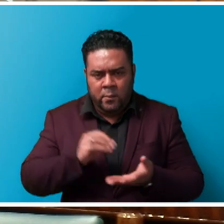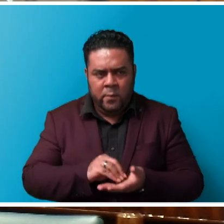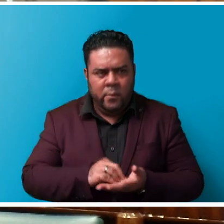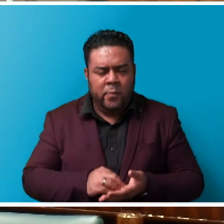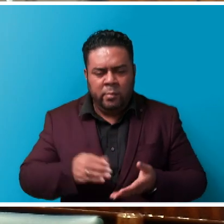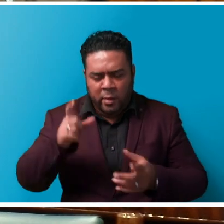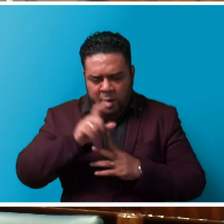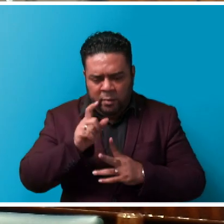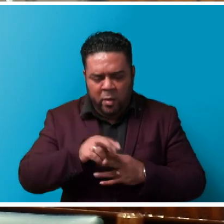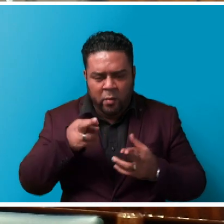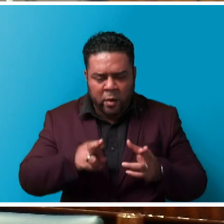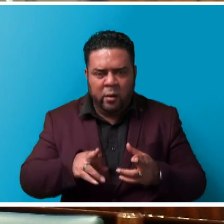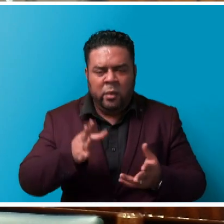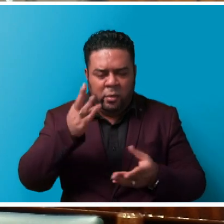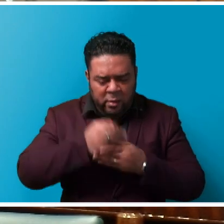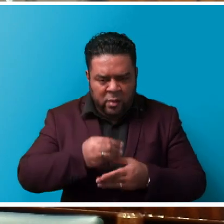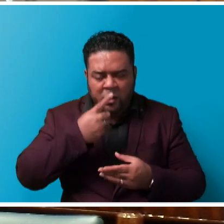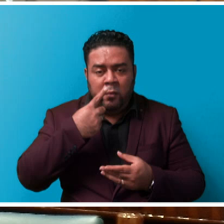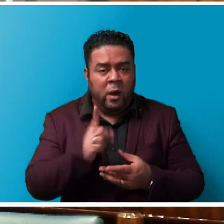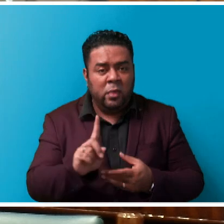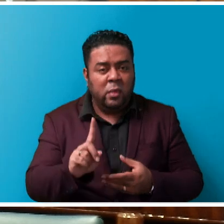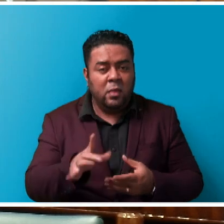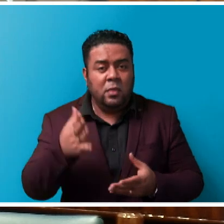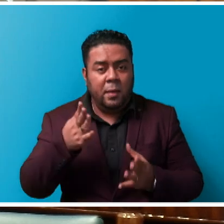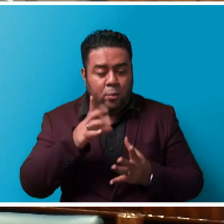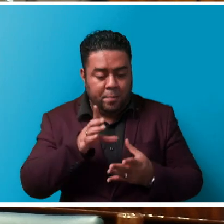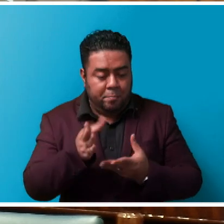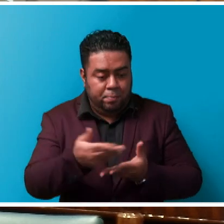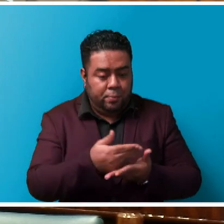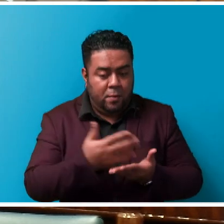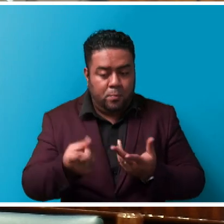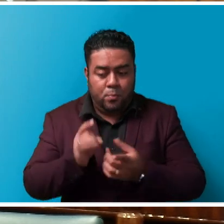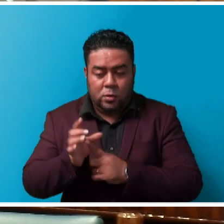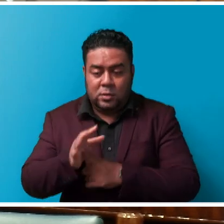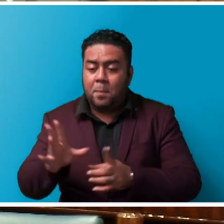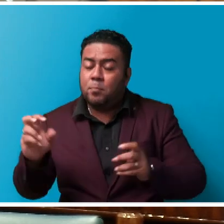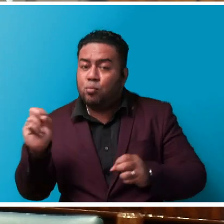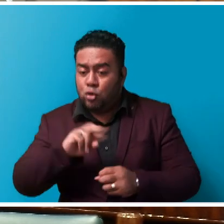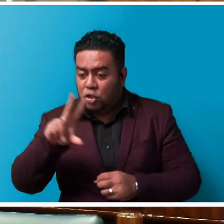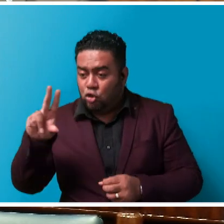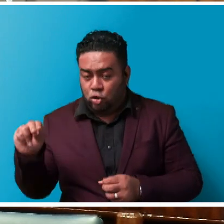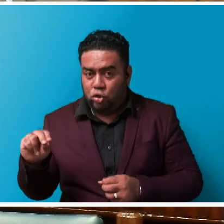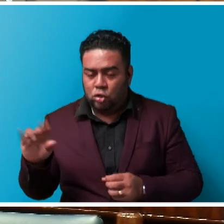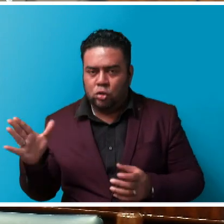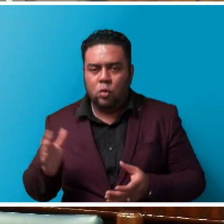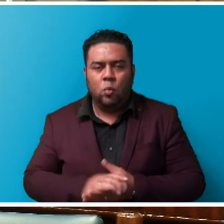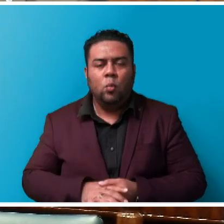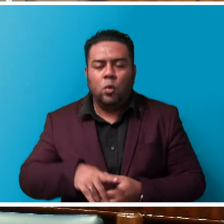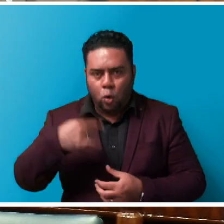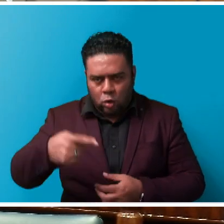road network projects. These include the replacement of crucial bridges, continuing from the work of the last